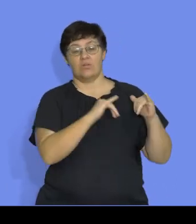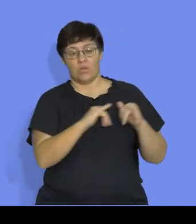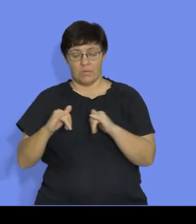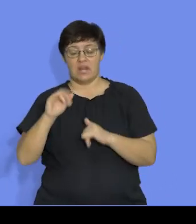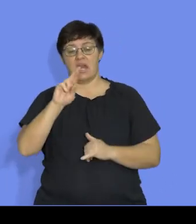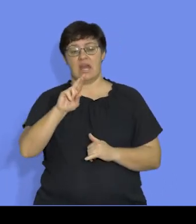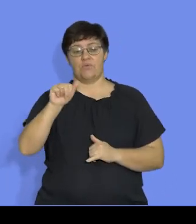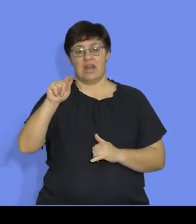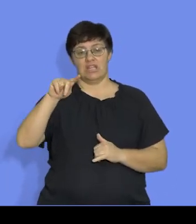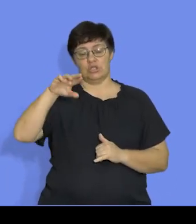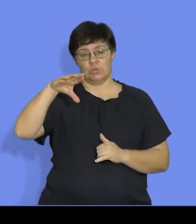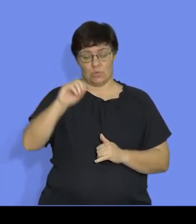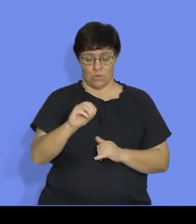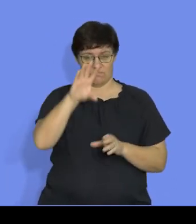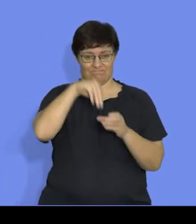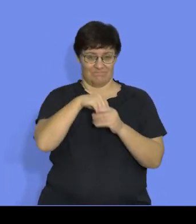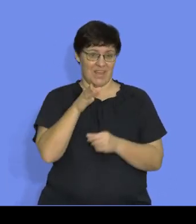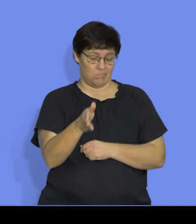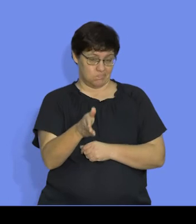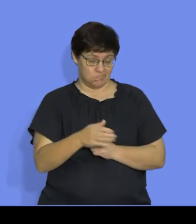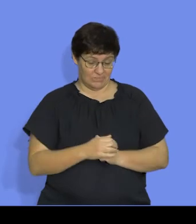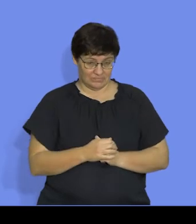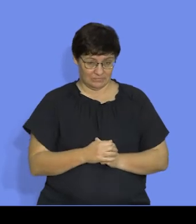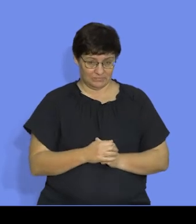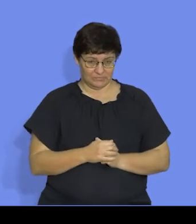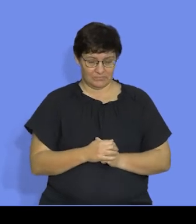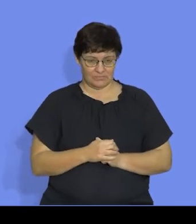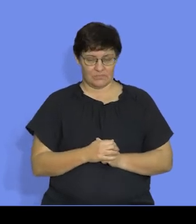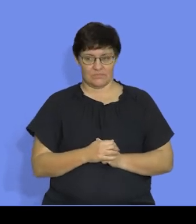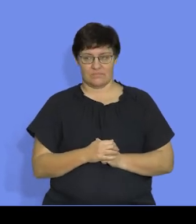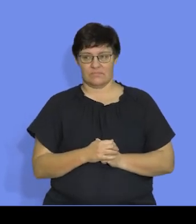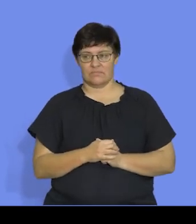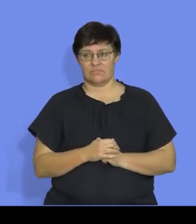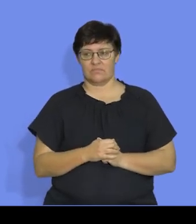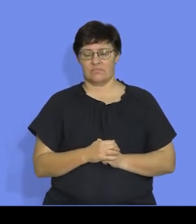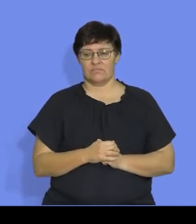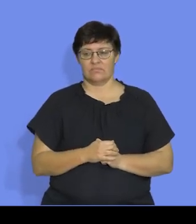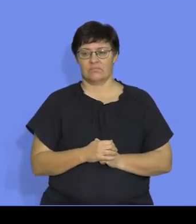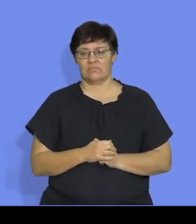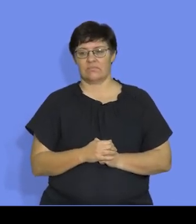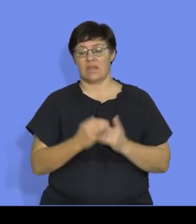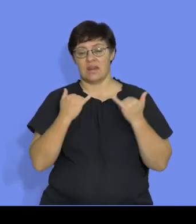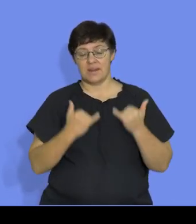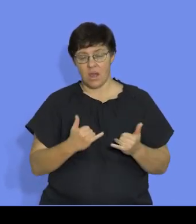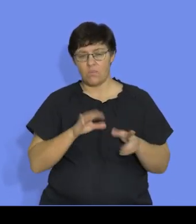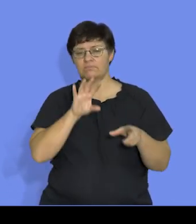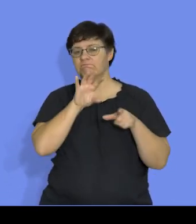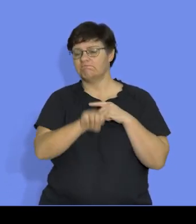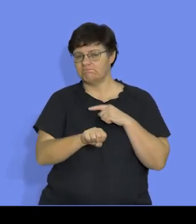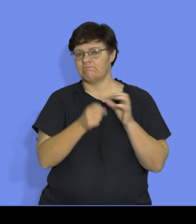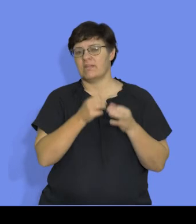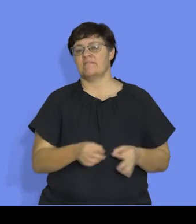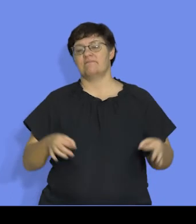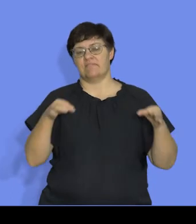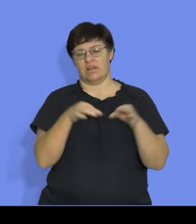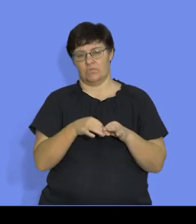involved, because we know that is the main property of a geometric sequence. So we need to now determine the